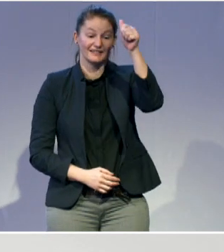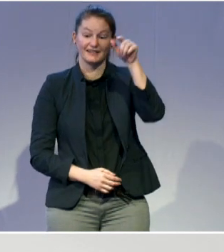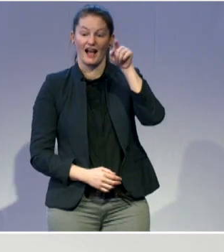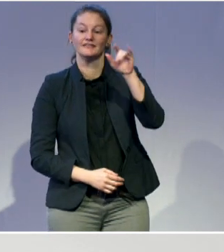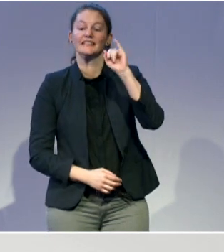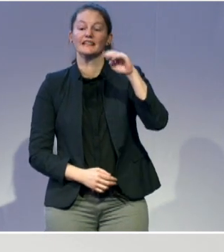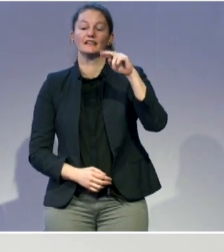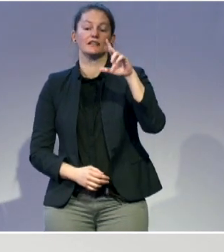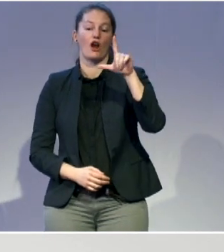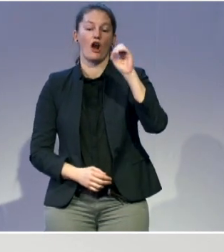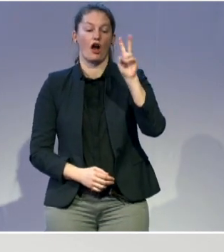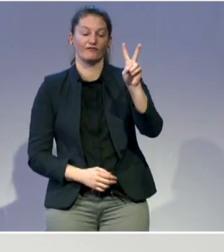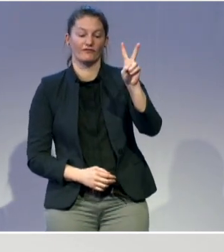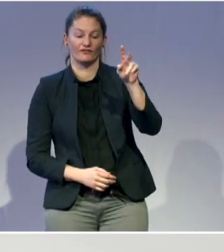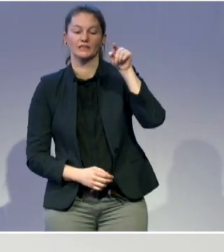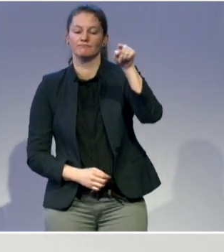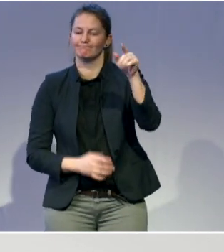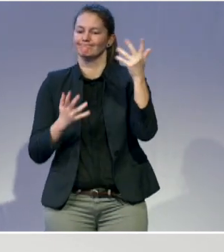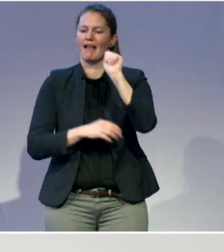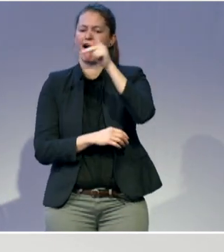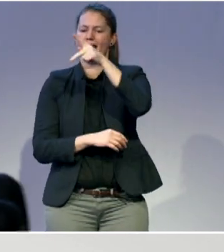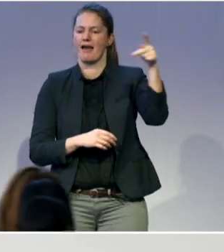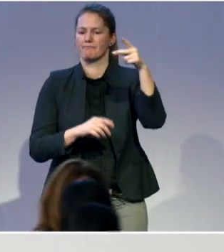Congratulations to Inclov Matchmaking app from India.